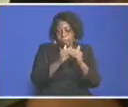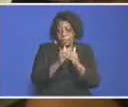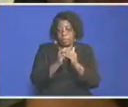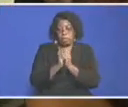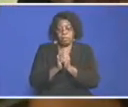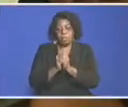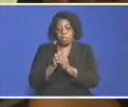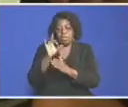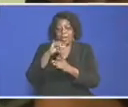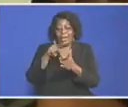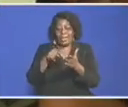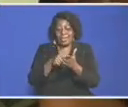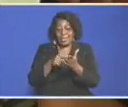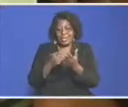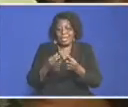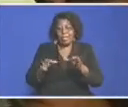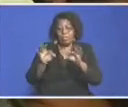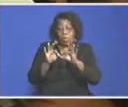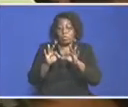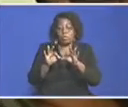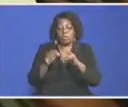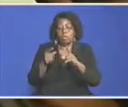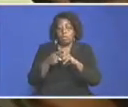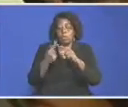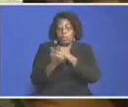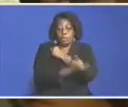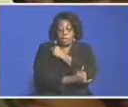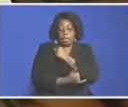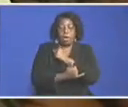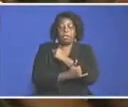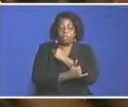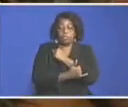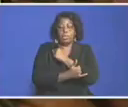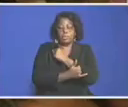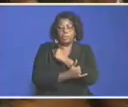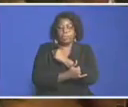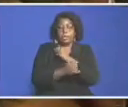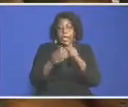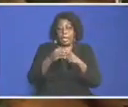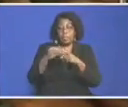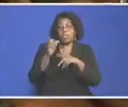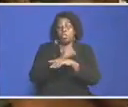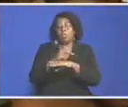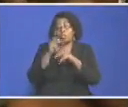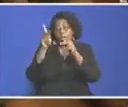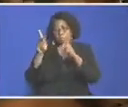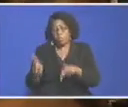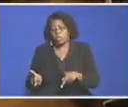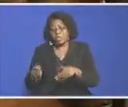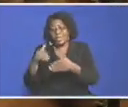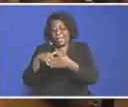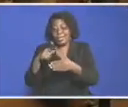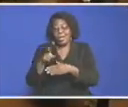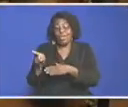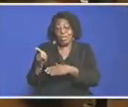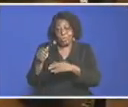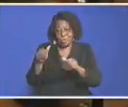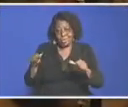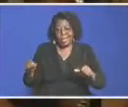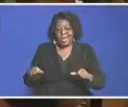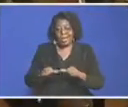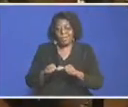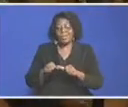that this is very important to our country, particularly New Providence, and so our persons are in those areas, are